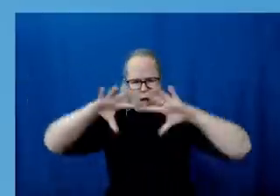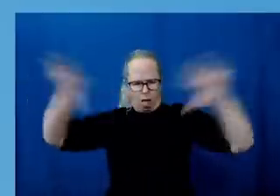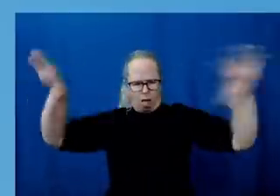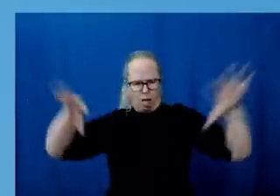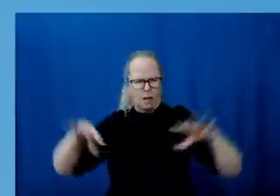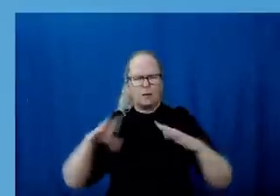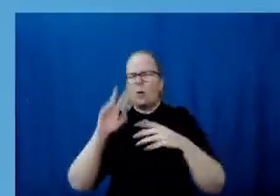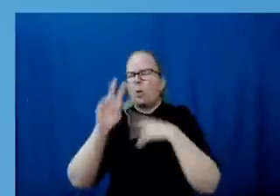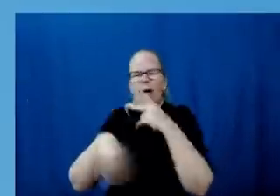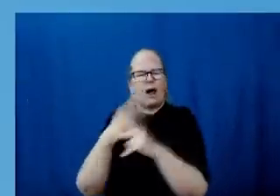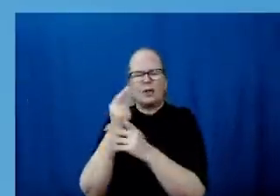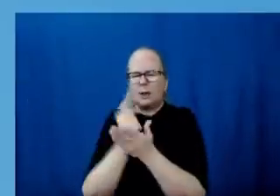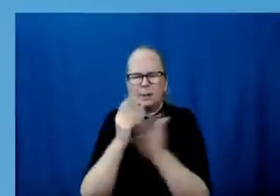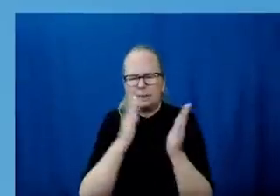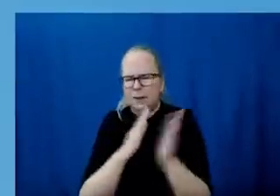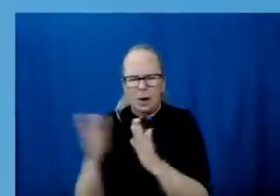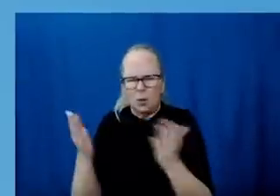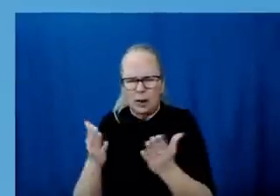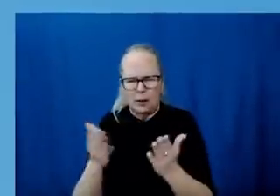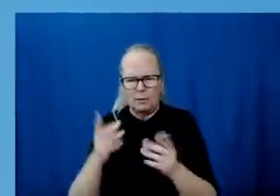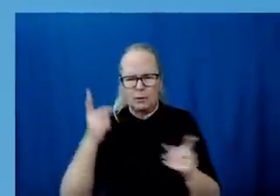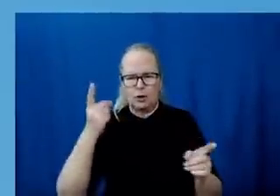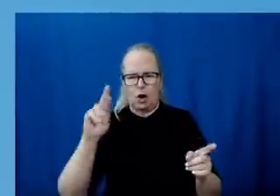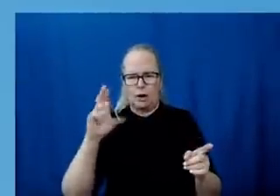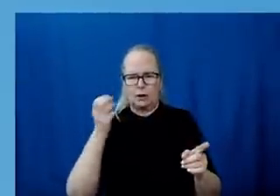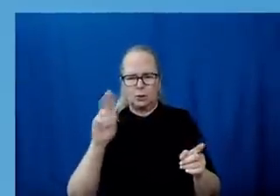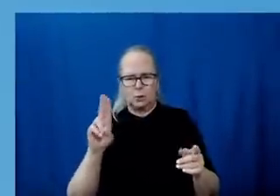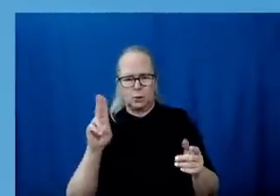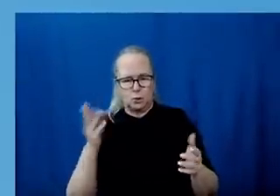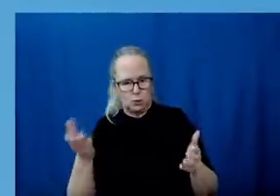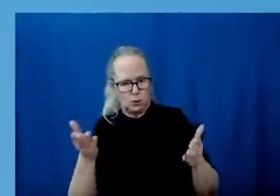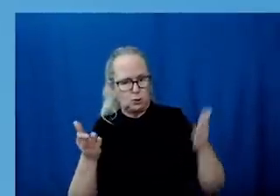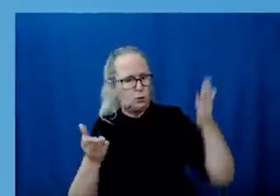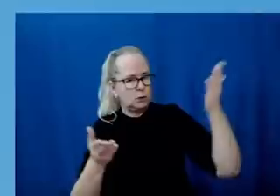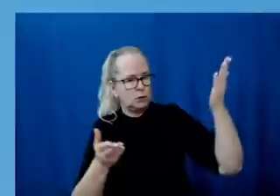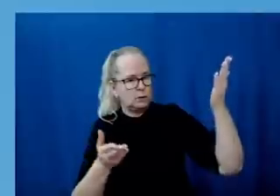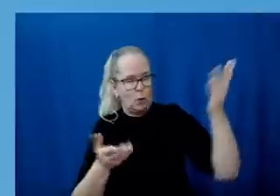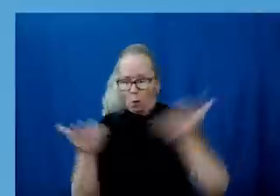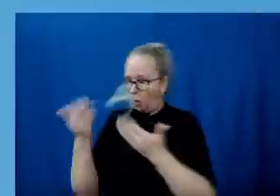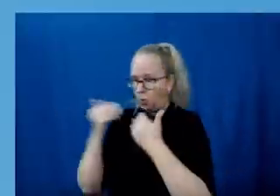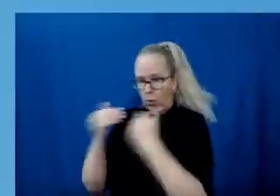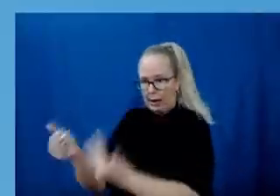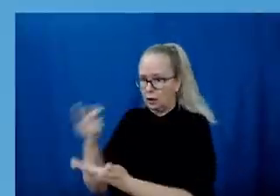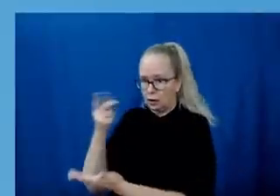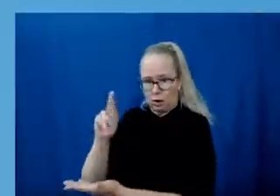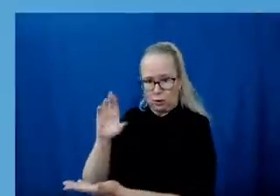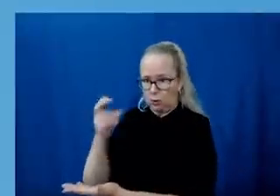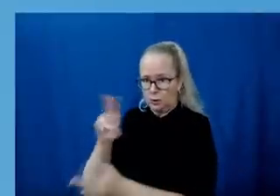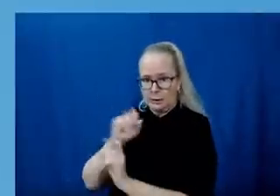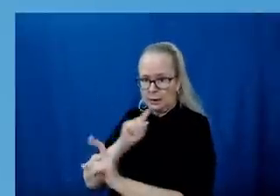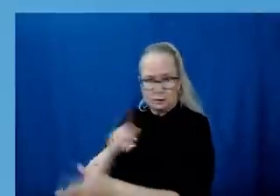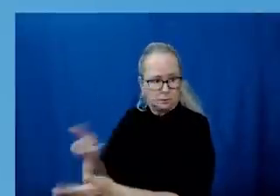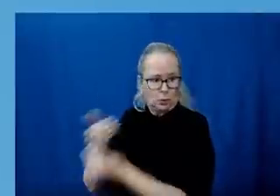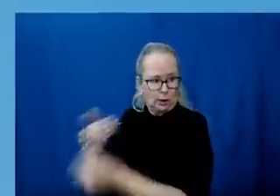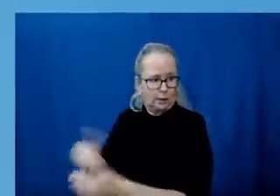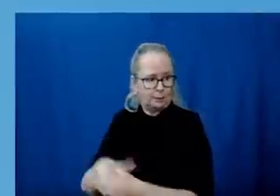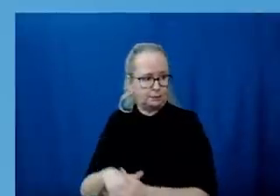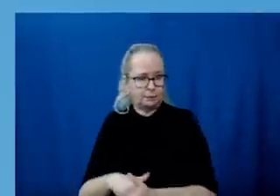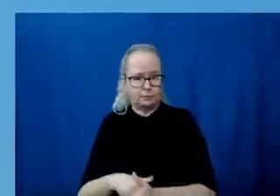of treatment plants. I know. Yeah. I know the answer to that really well. Unless you want to undertake that, Michael. Sure, go ahead,